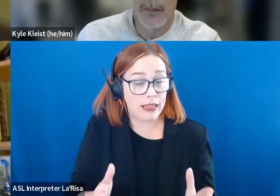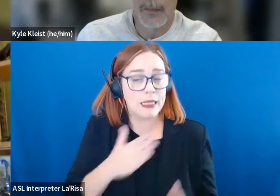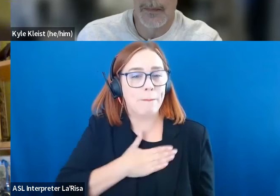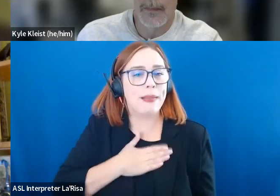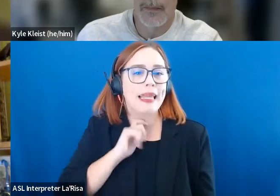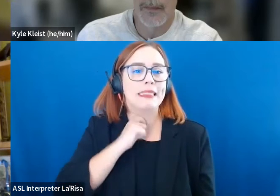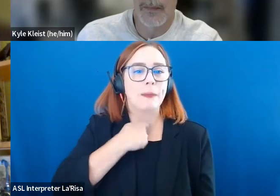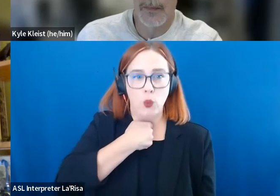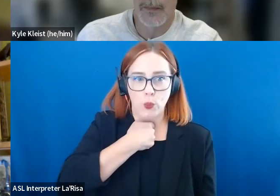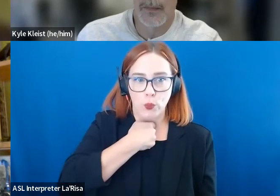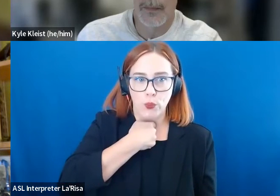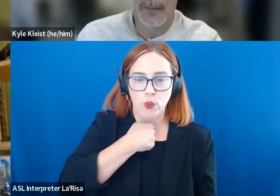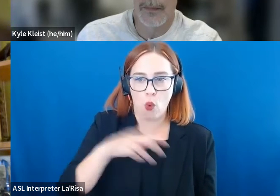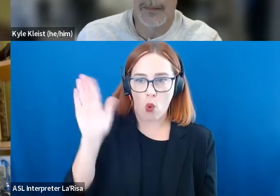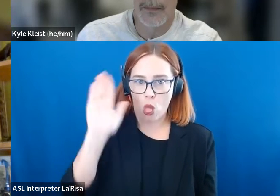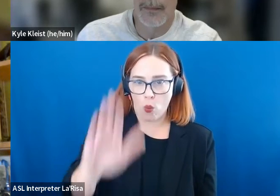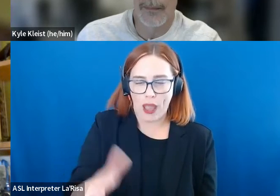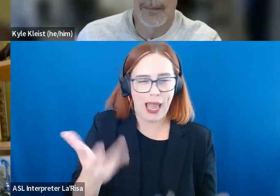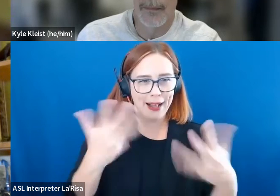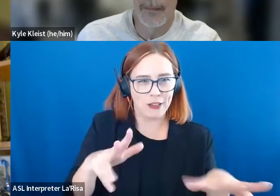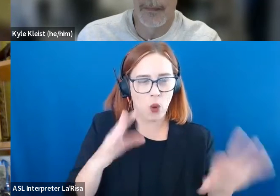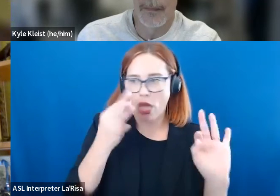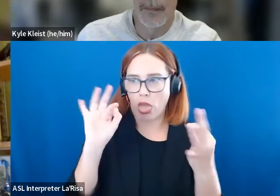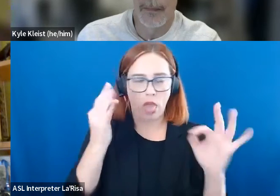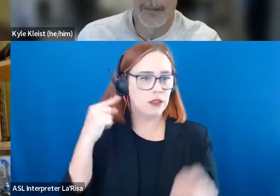any extra background noise as well.